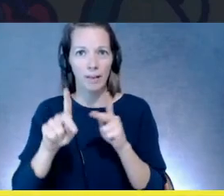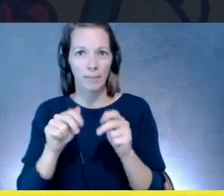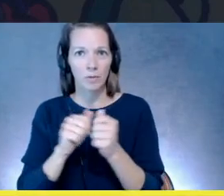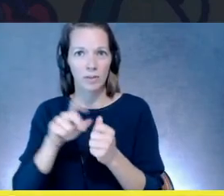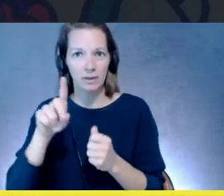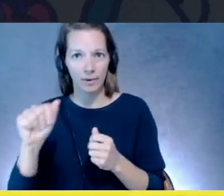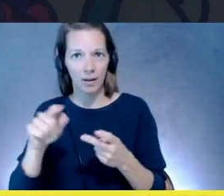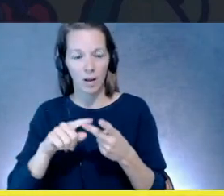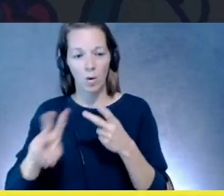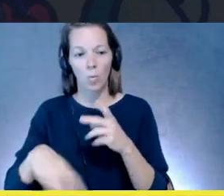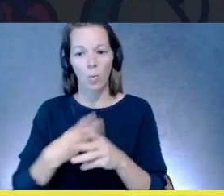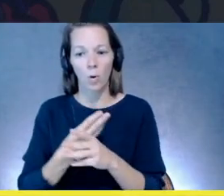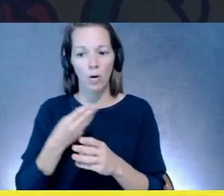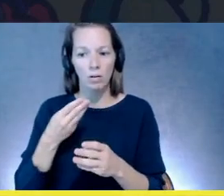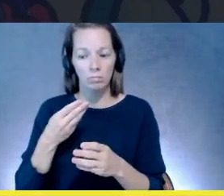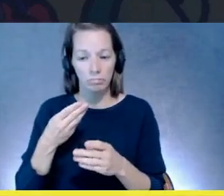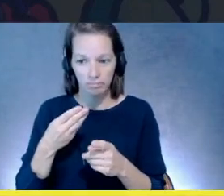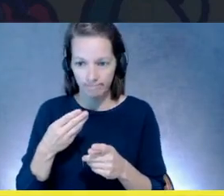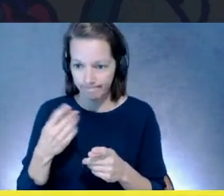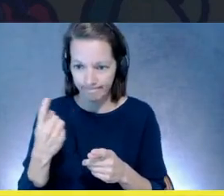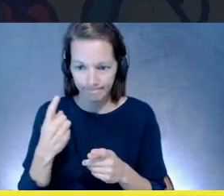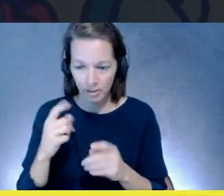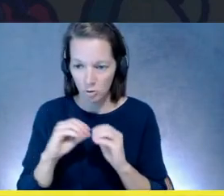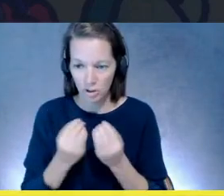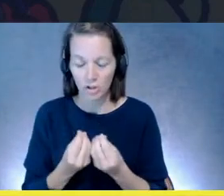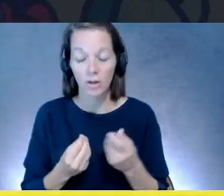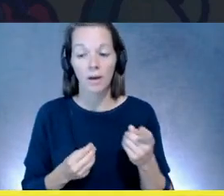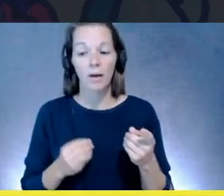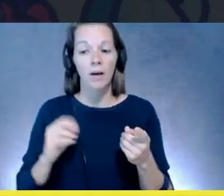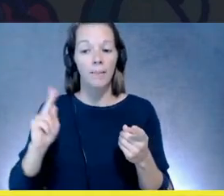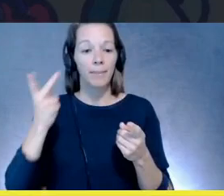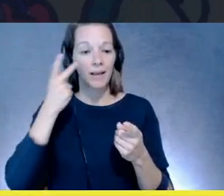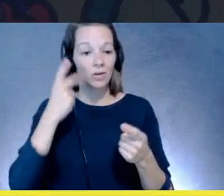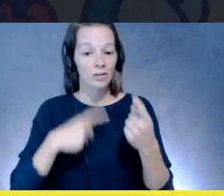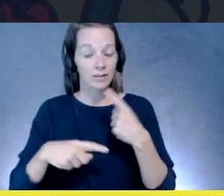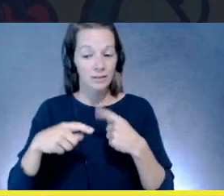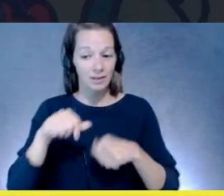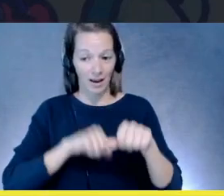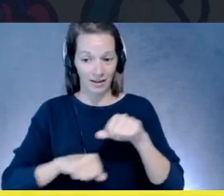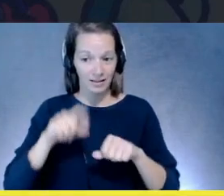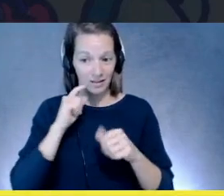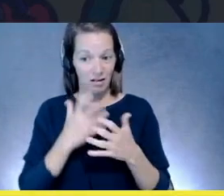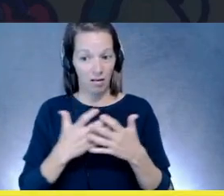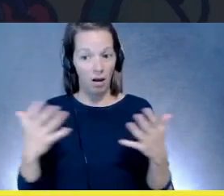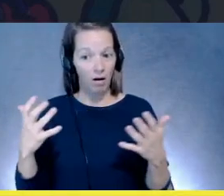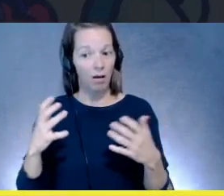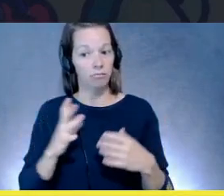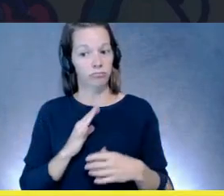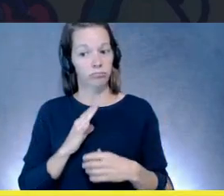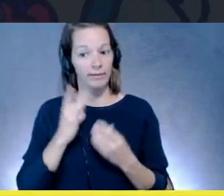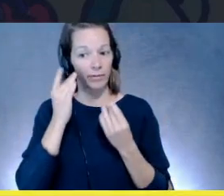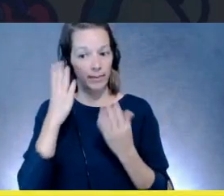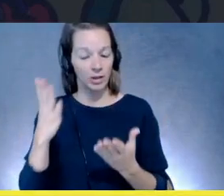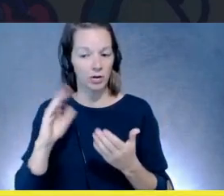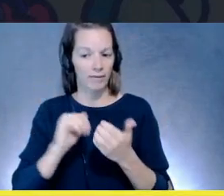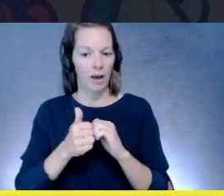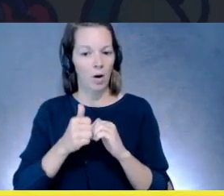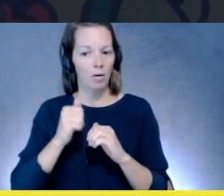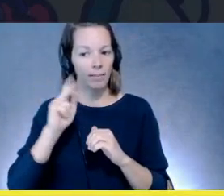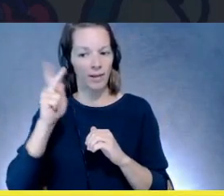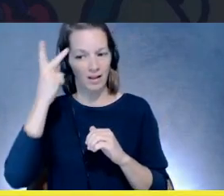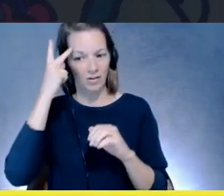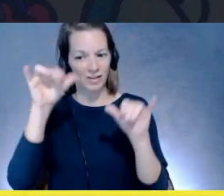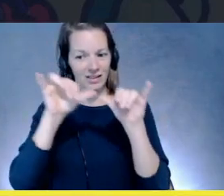work. Political science has a lot of useful insights as to how our political system approaches